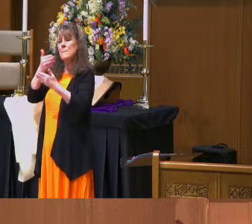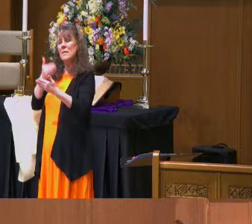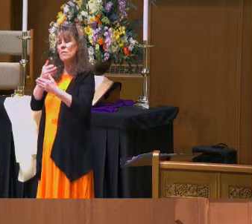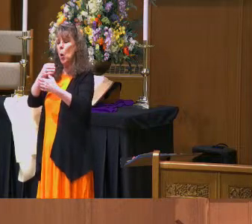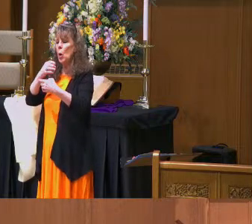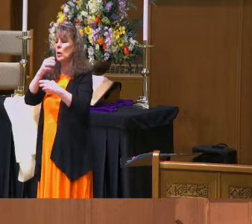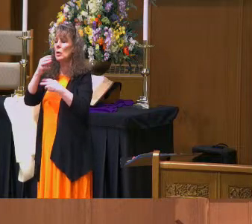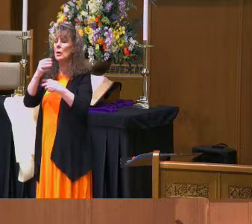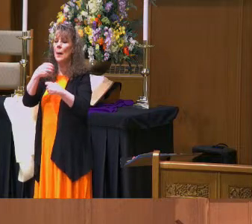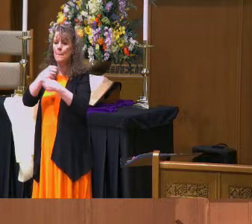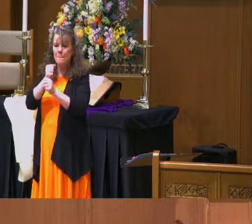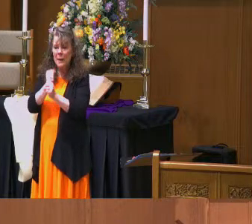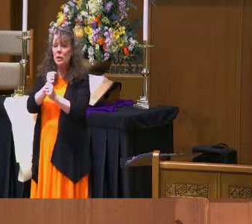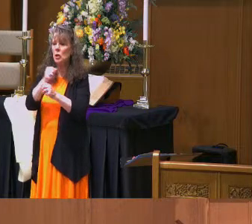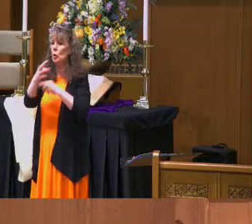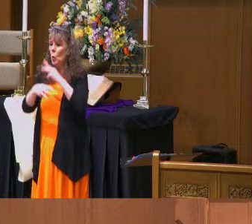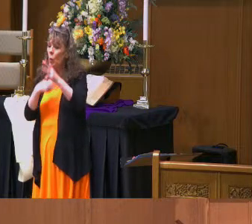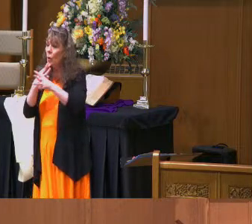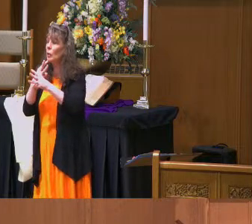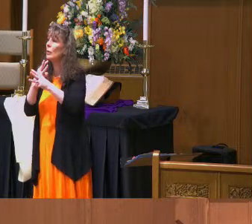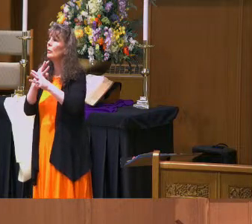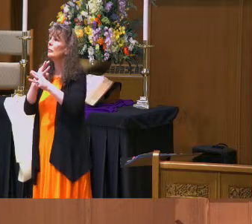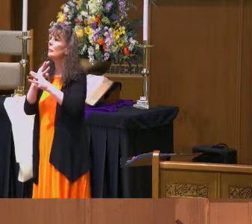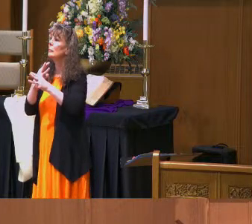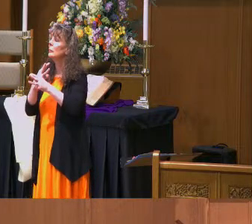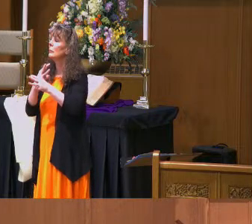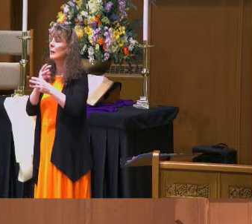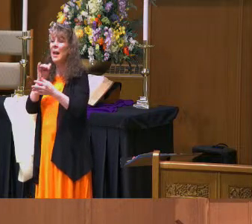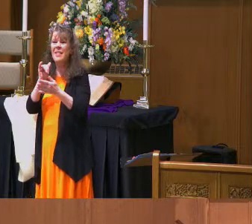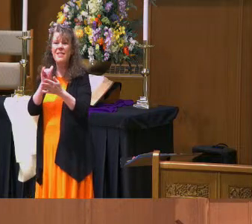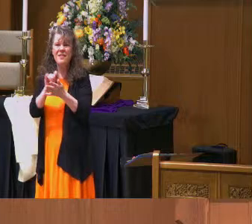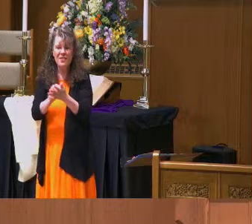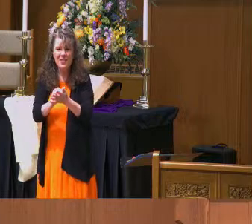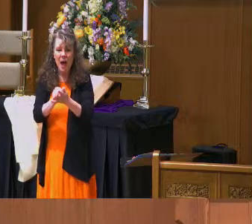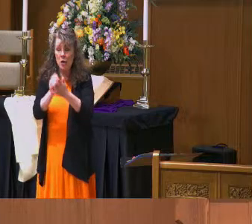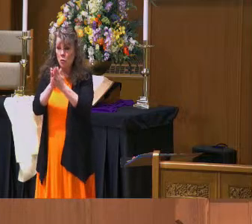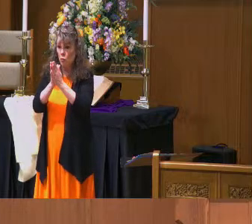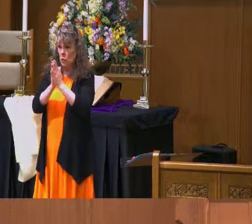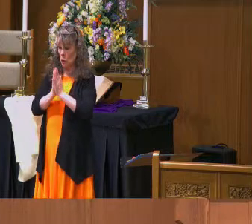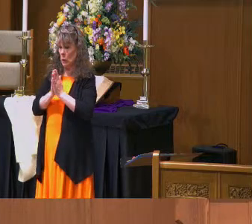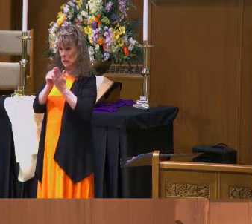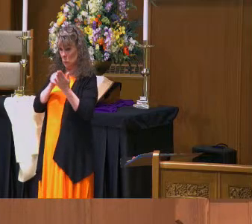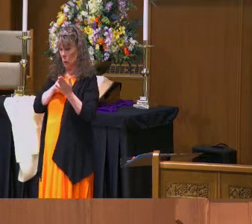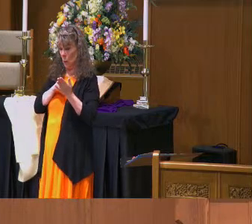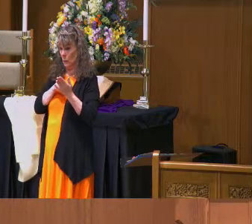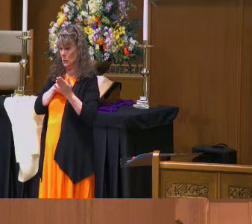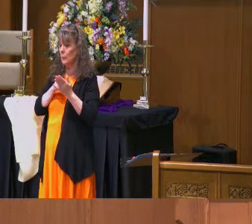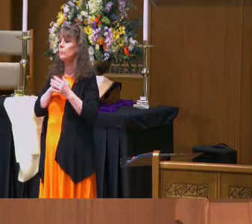the creation of the world. This request impacts our present